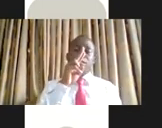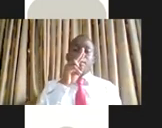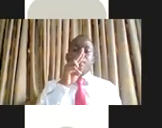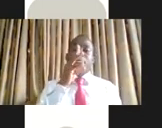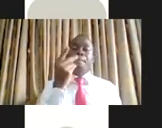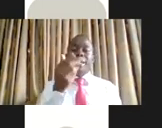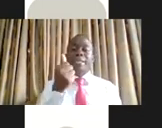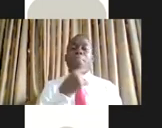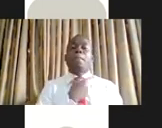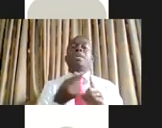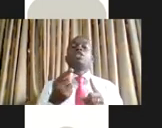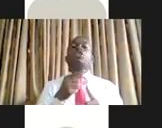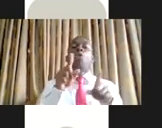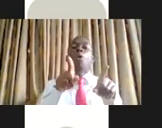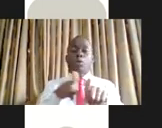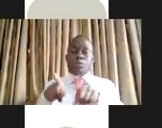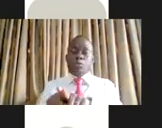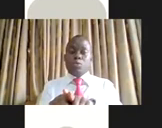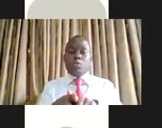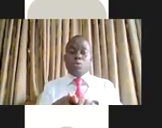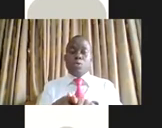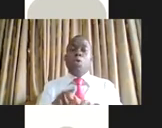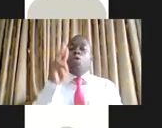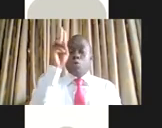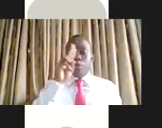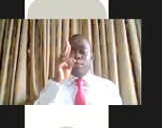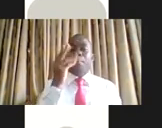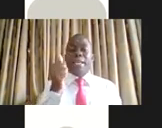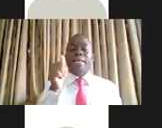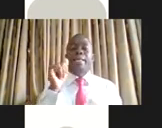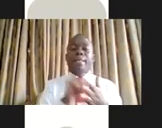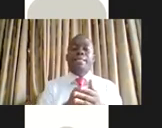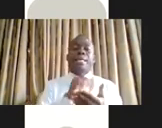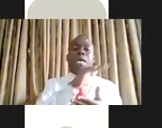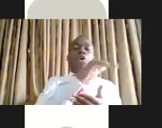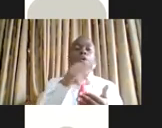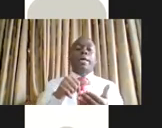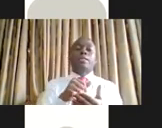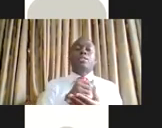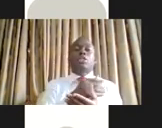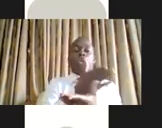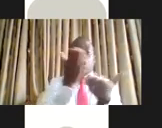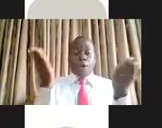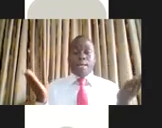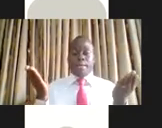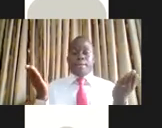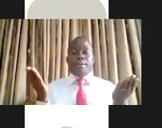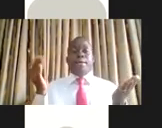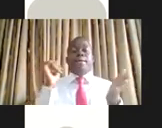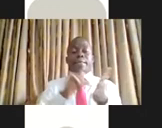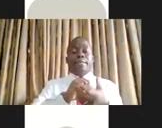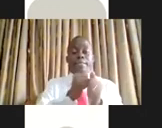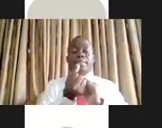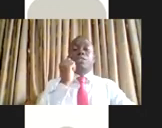also appropriate money that they collect locally, and I think that amendment is reasonable. There is